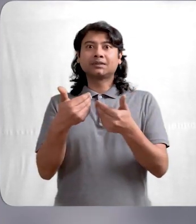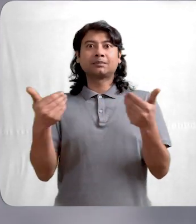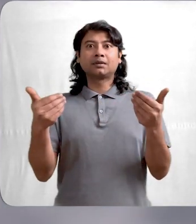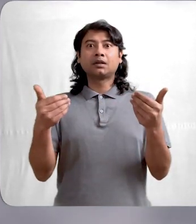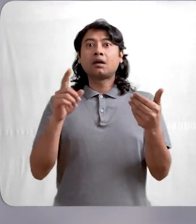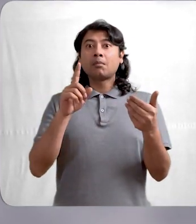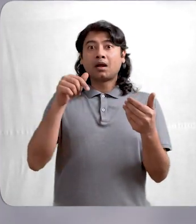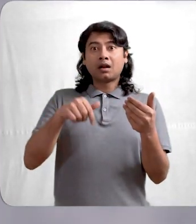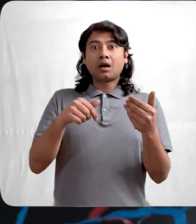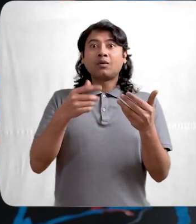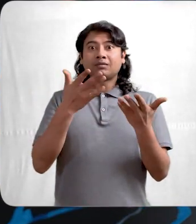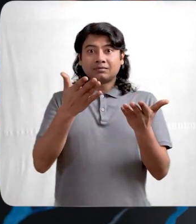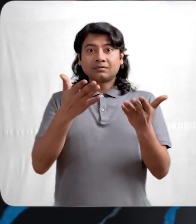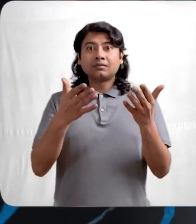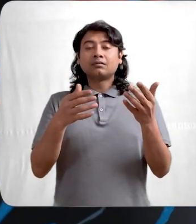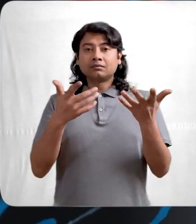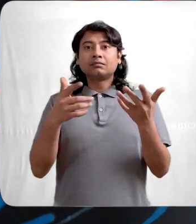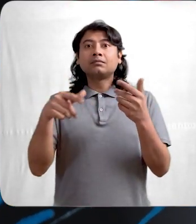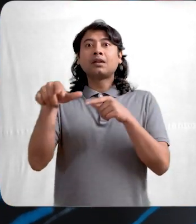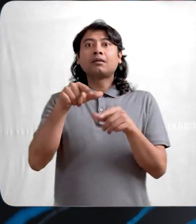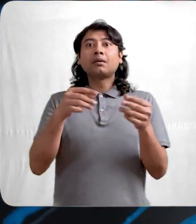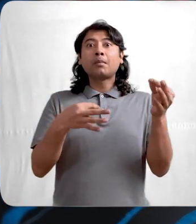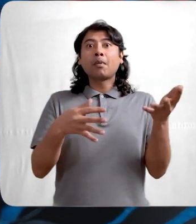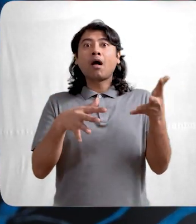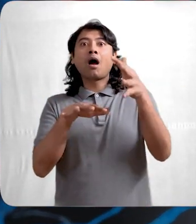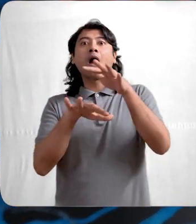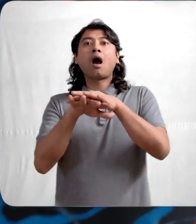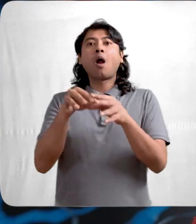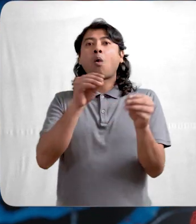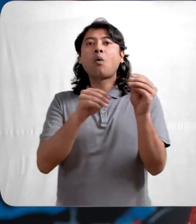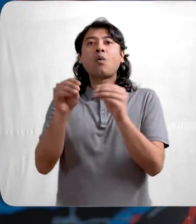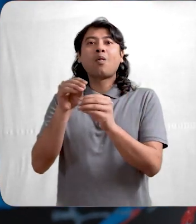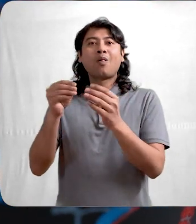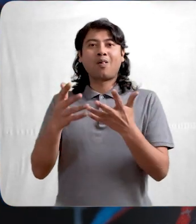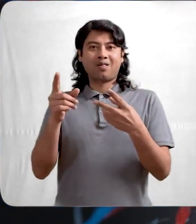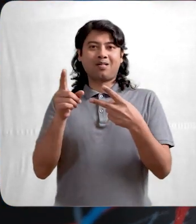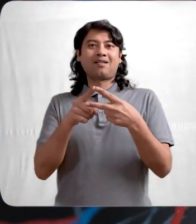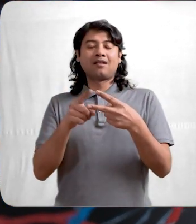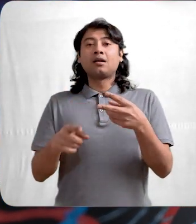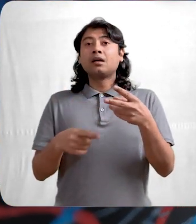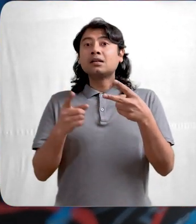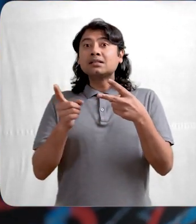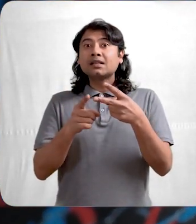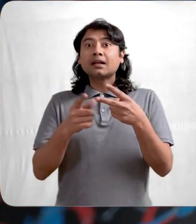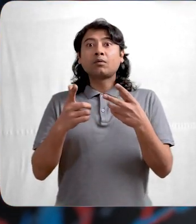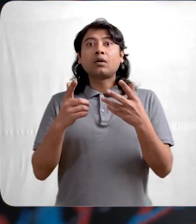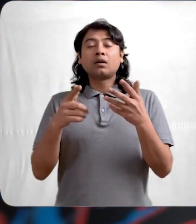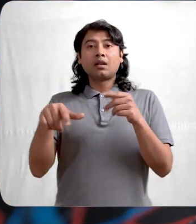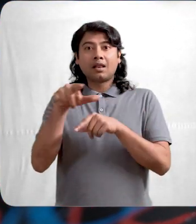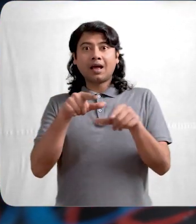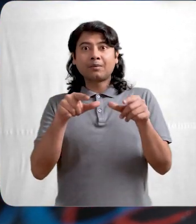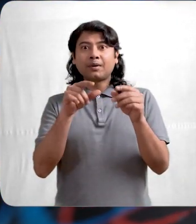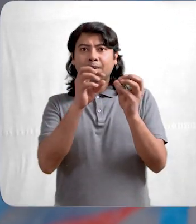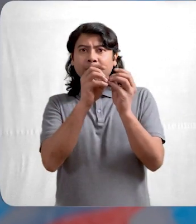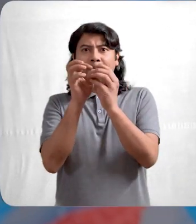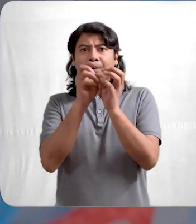two separate things. In the present body of work, the paper becomes the text. So that is one aspect. And the